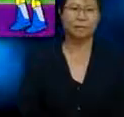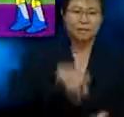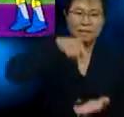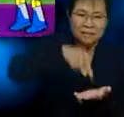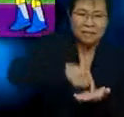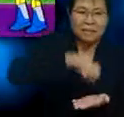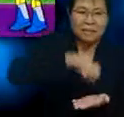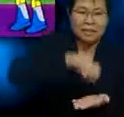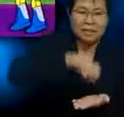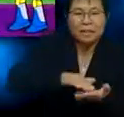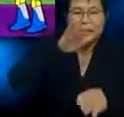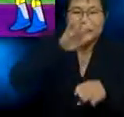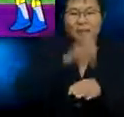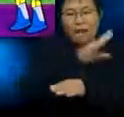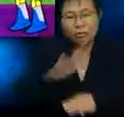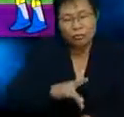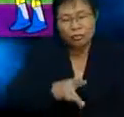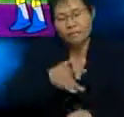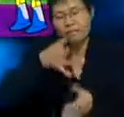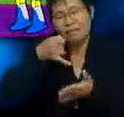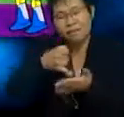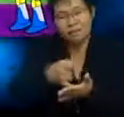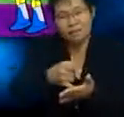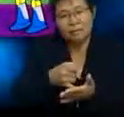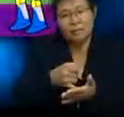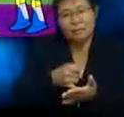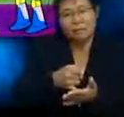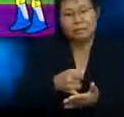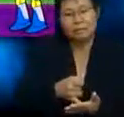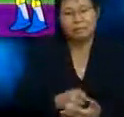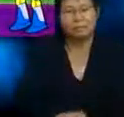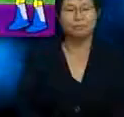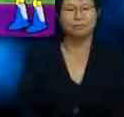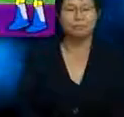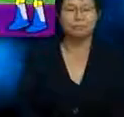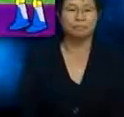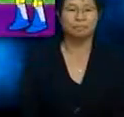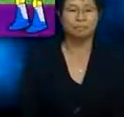This is a spring, touch and feel it. Oh,